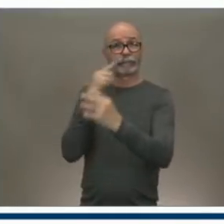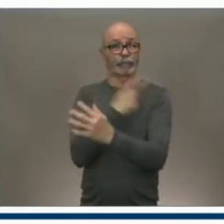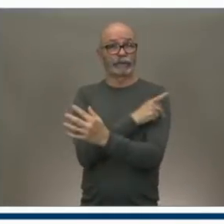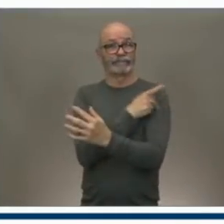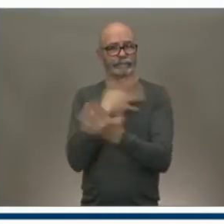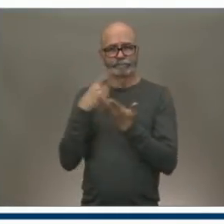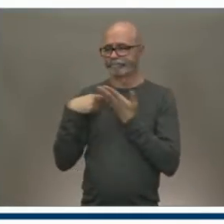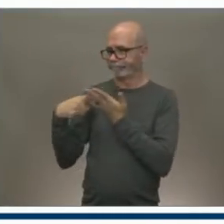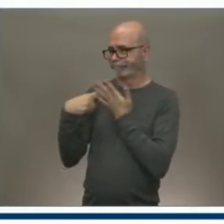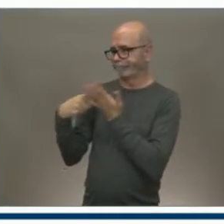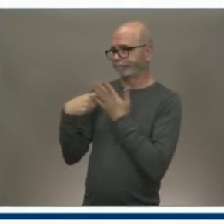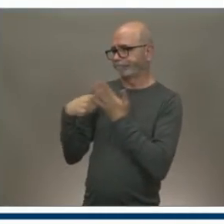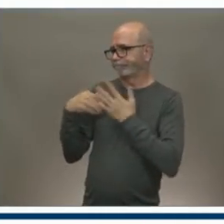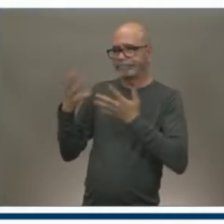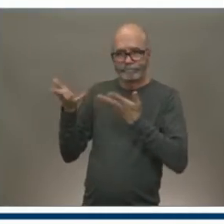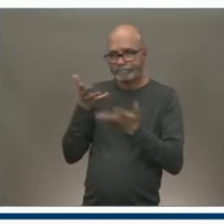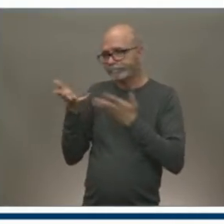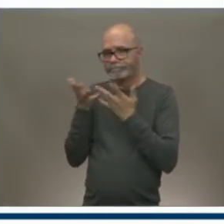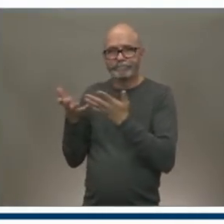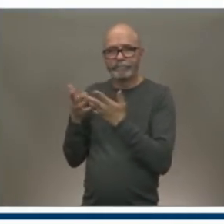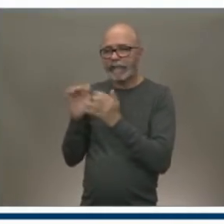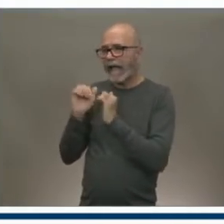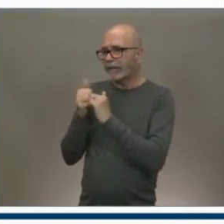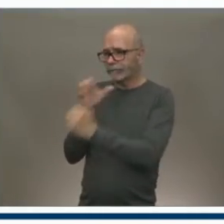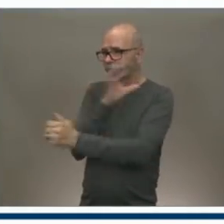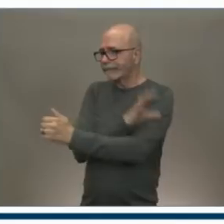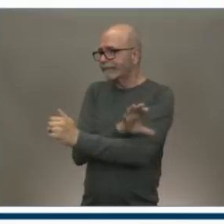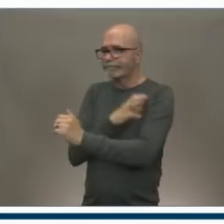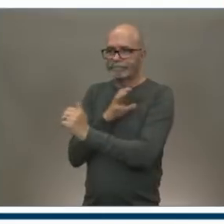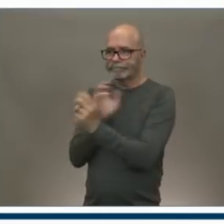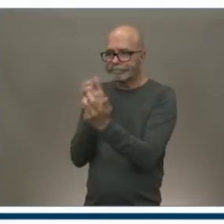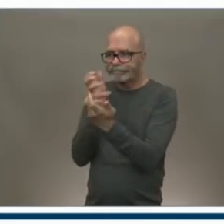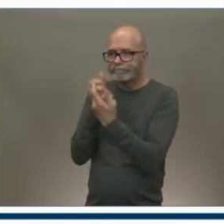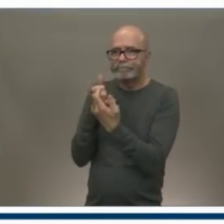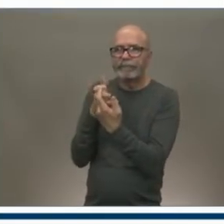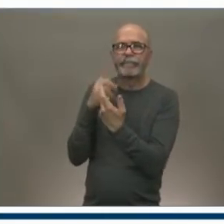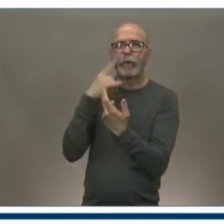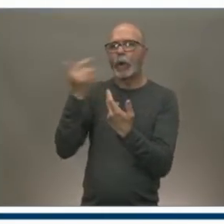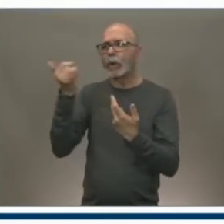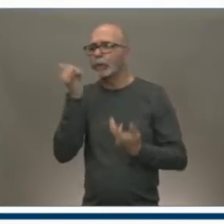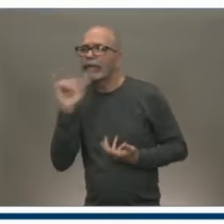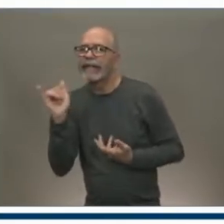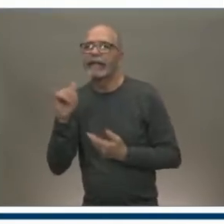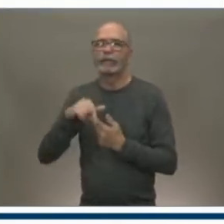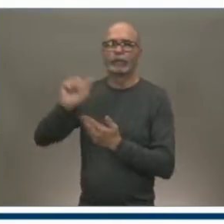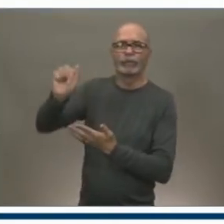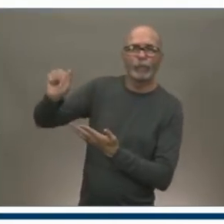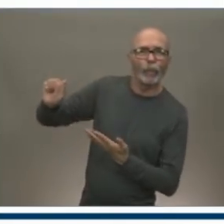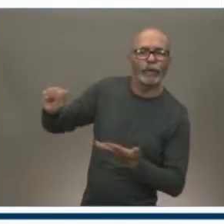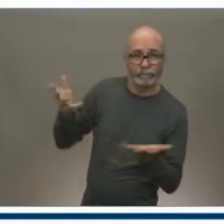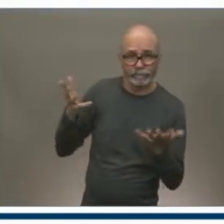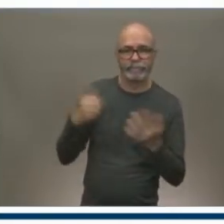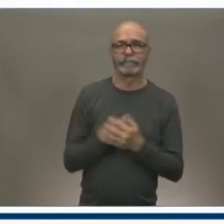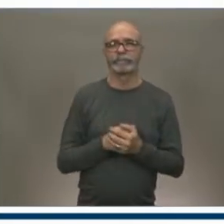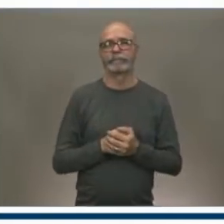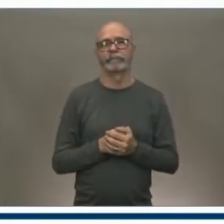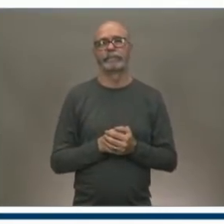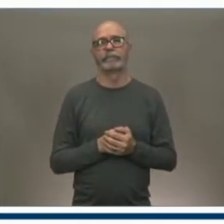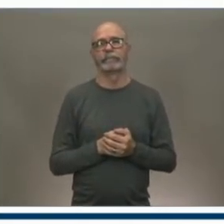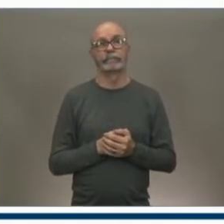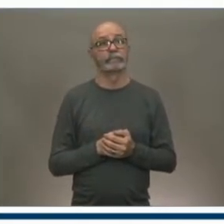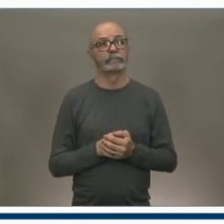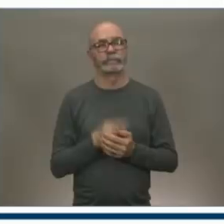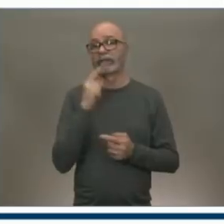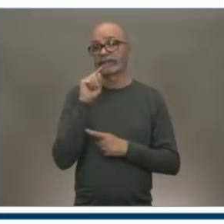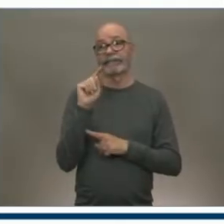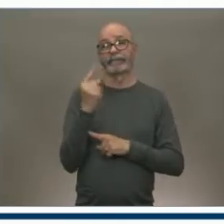about how those community clinics in those communities might roll out. So we're working directly through the First Nations chiefs and their